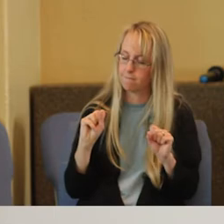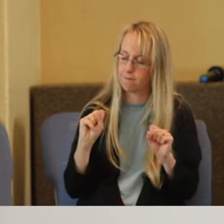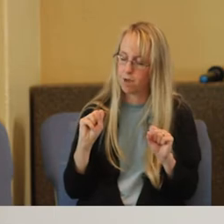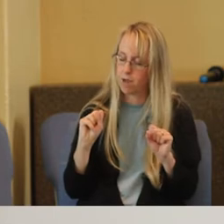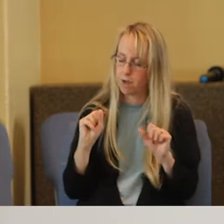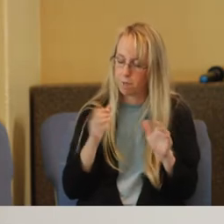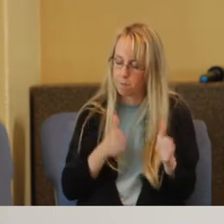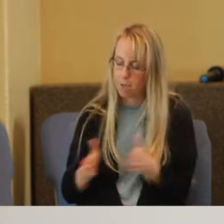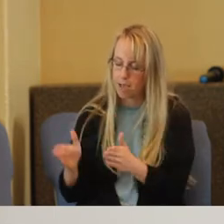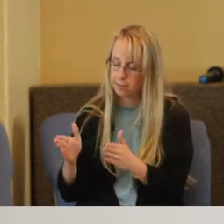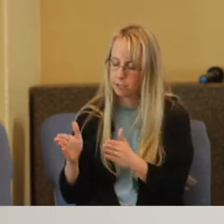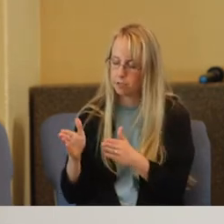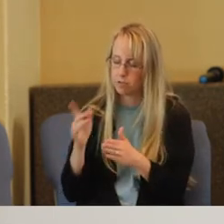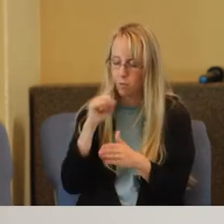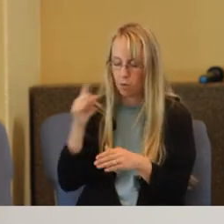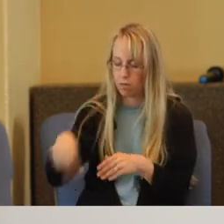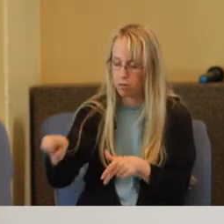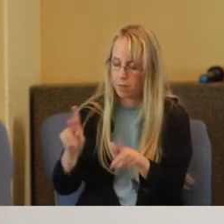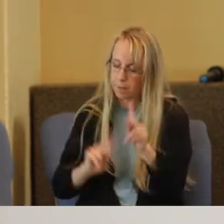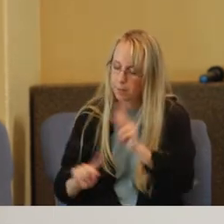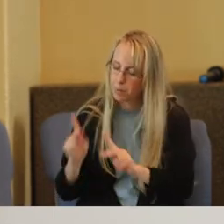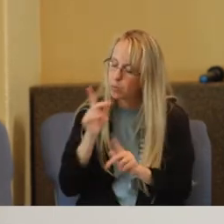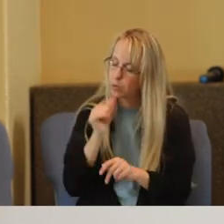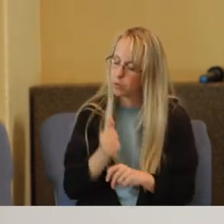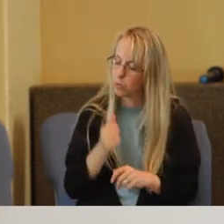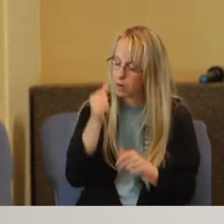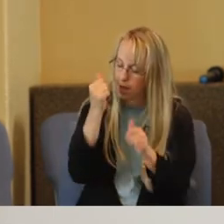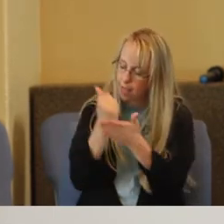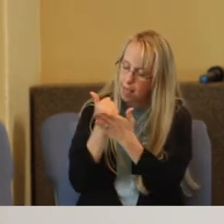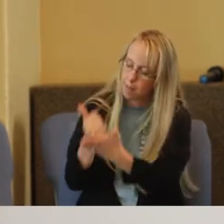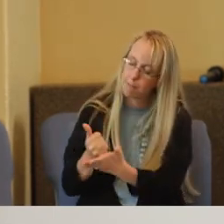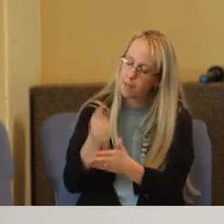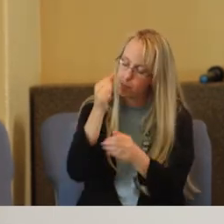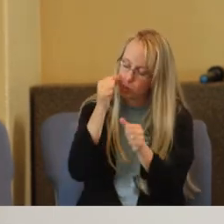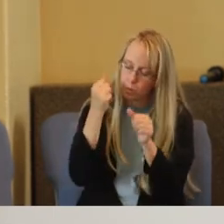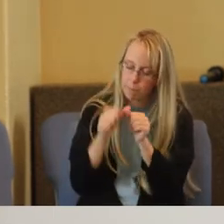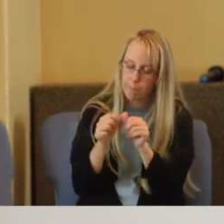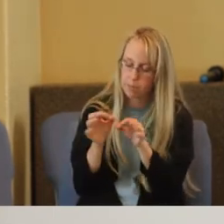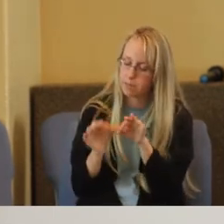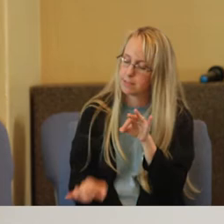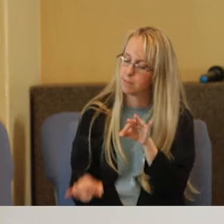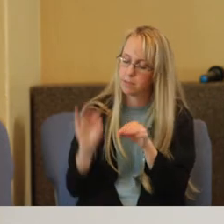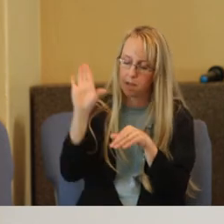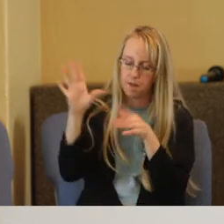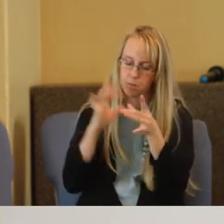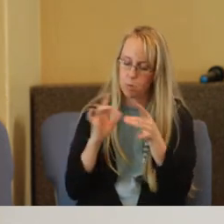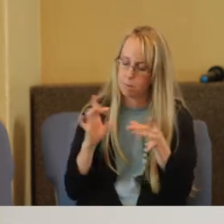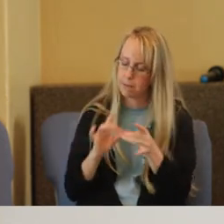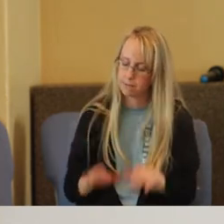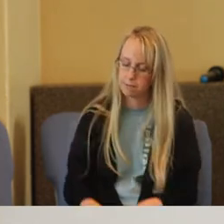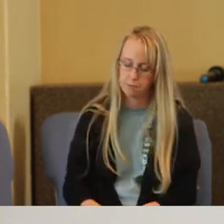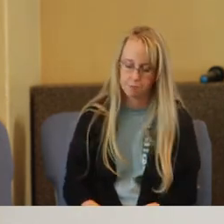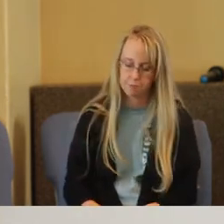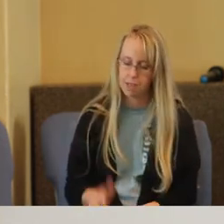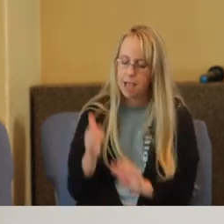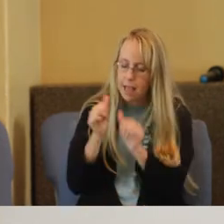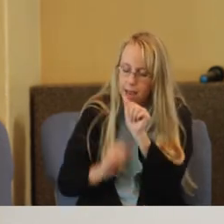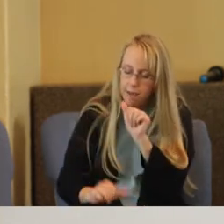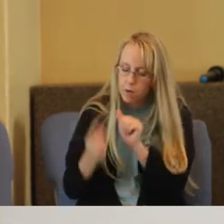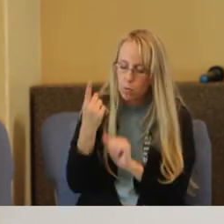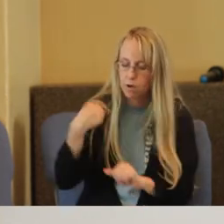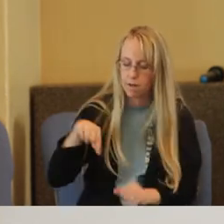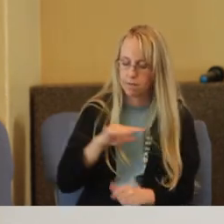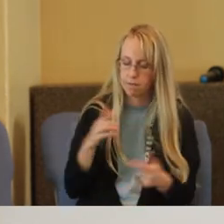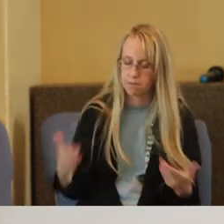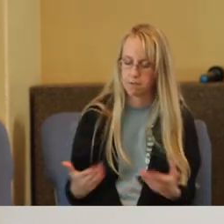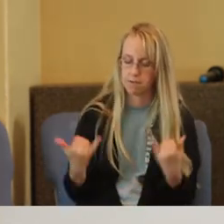people, that you would help them to remember the simplicity of your message, and that each and every one of us